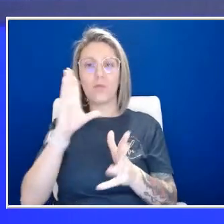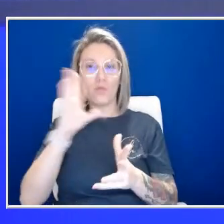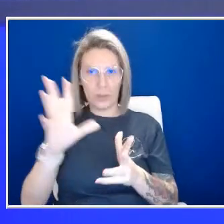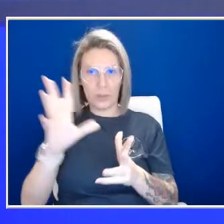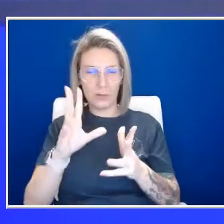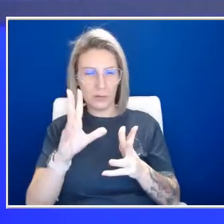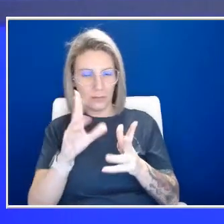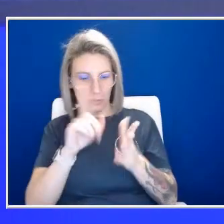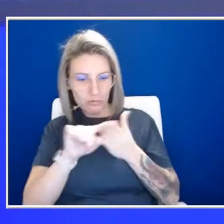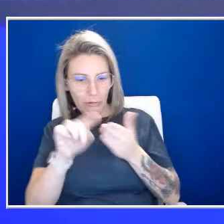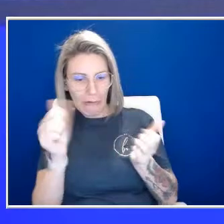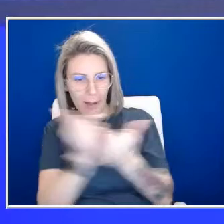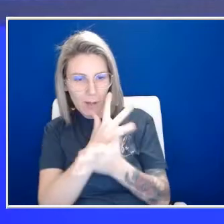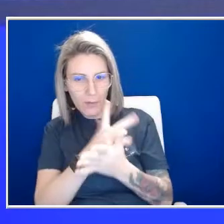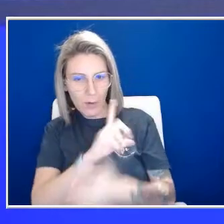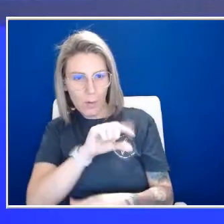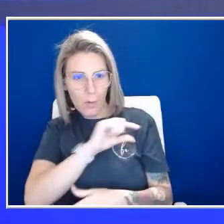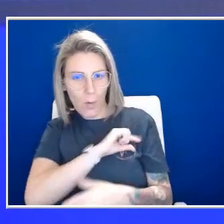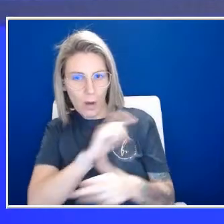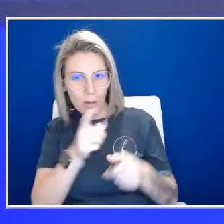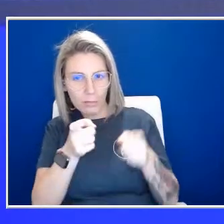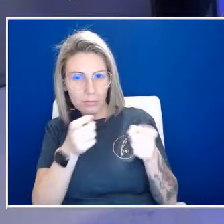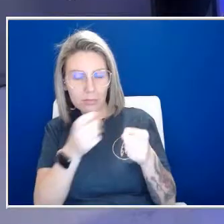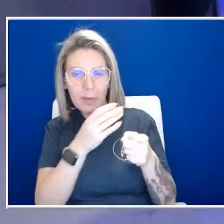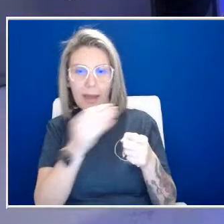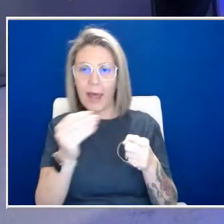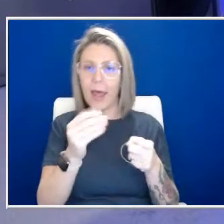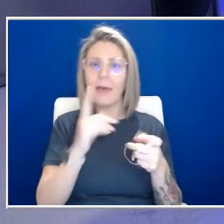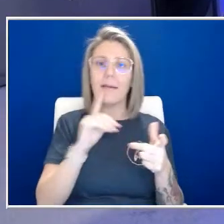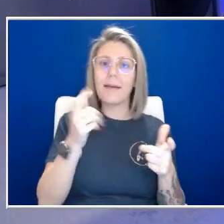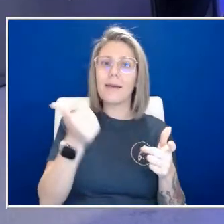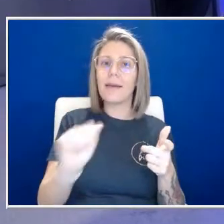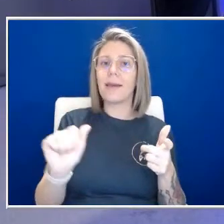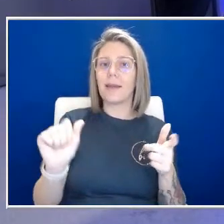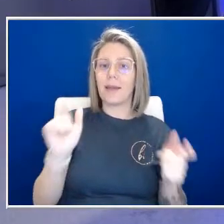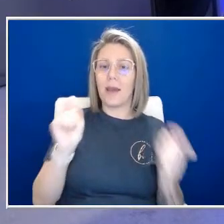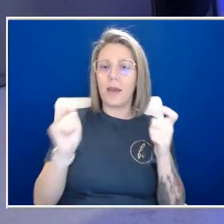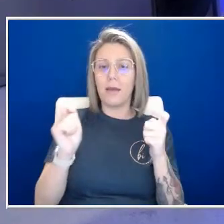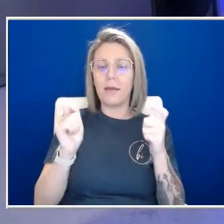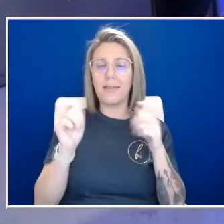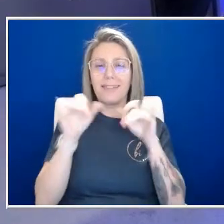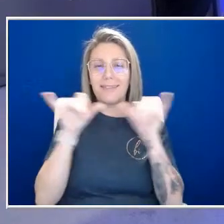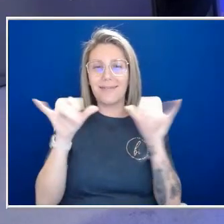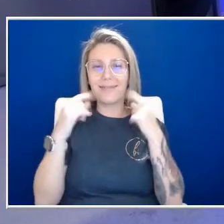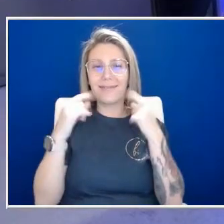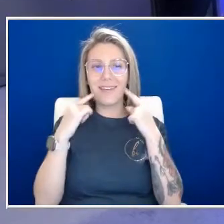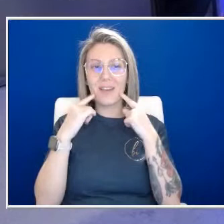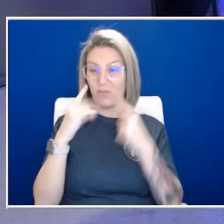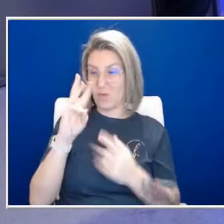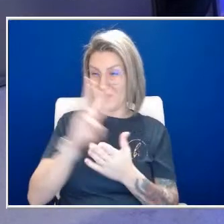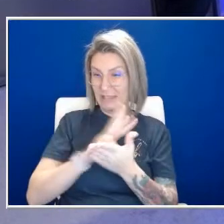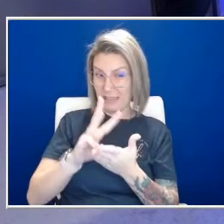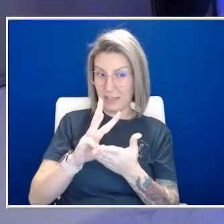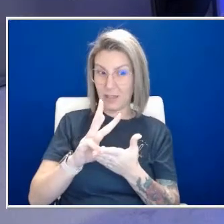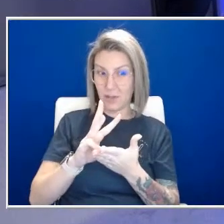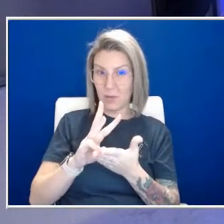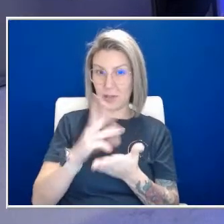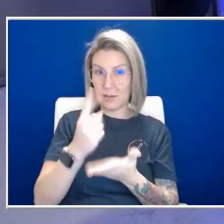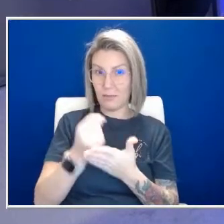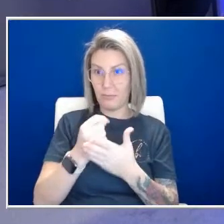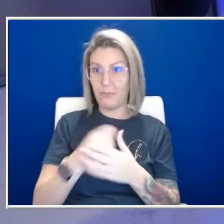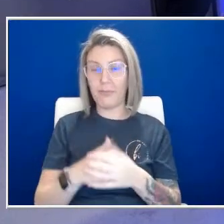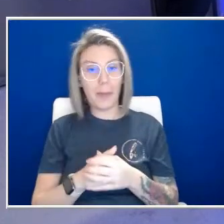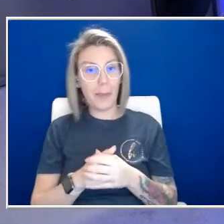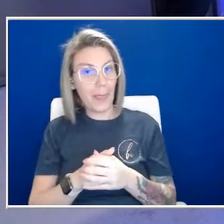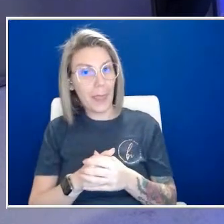allowed for any setup or anatomical variability. And this went on for 6 weeks? So she underwent 6 weeks of therapy, yes. And Vonnie, you were ready to have